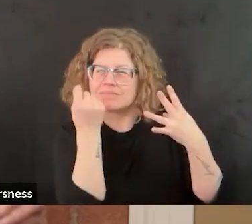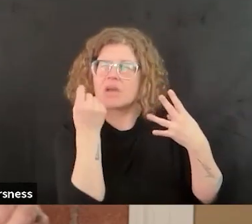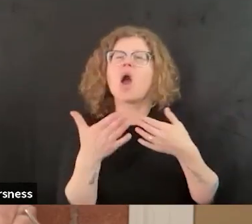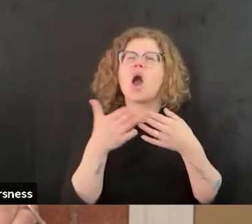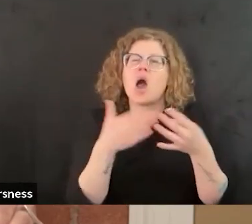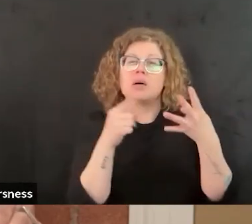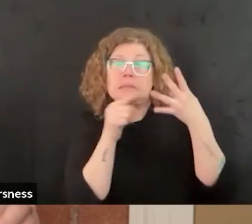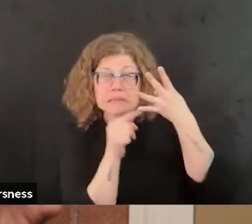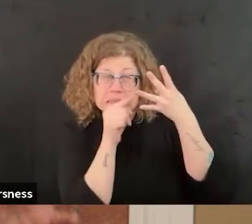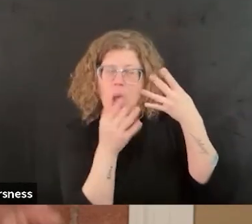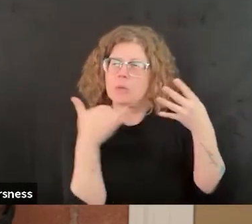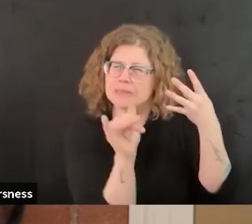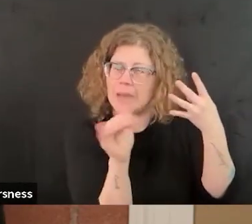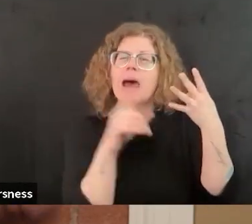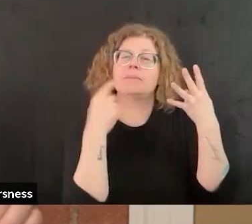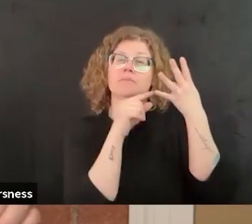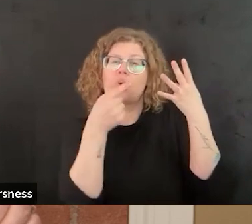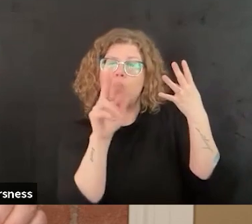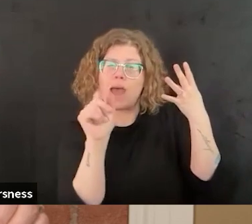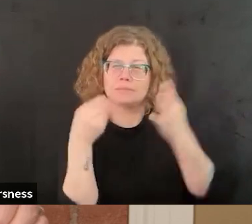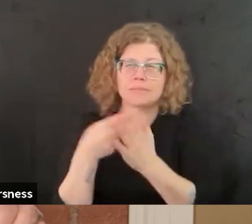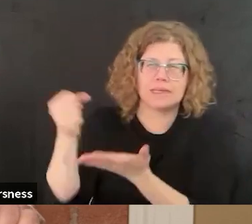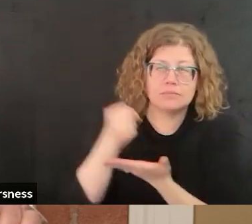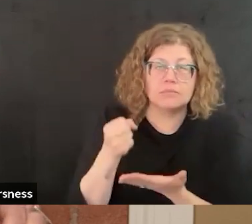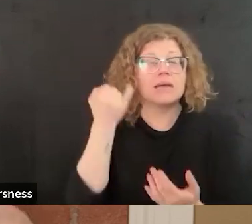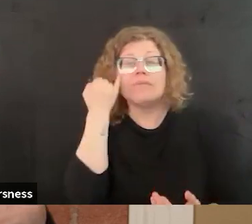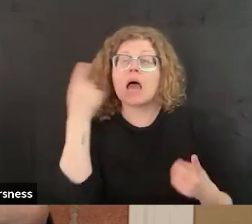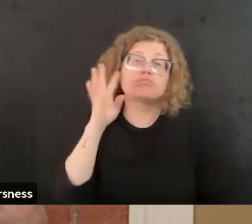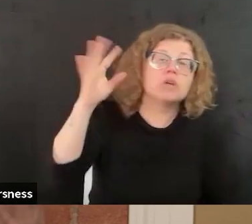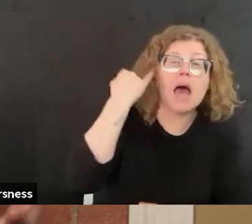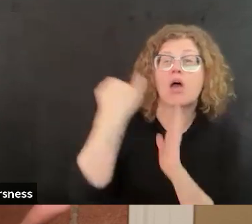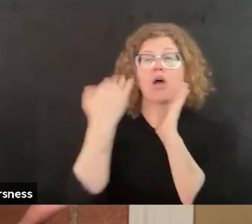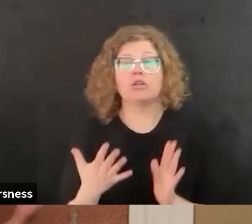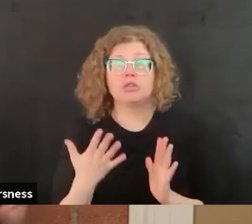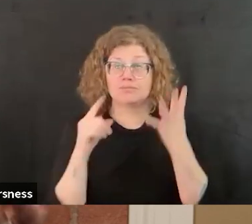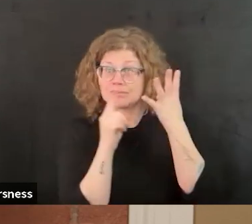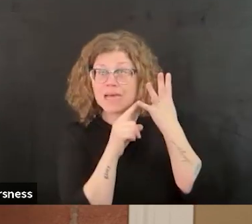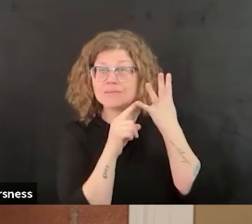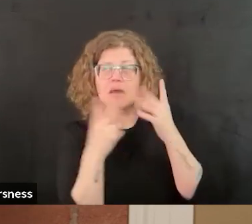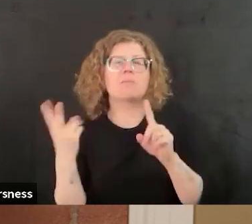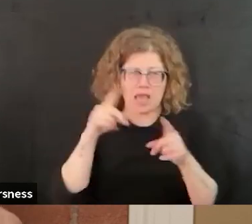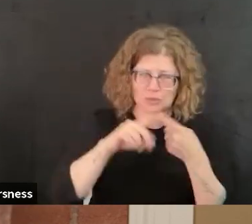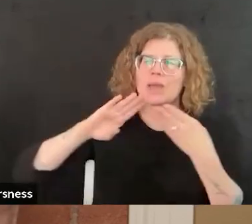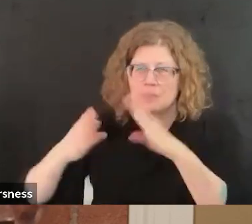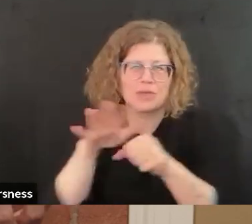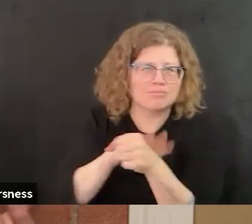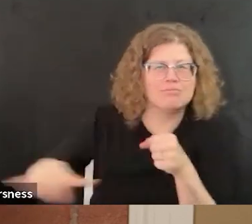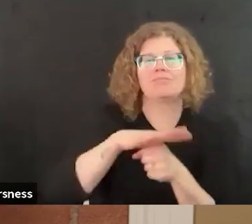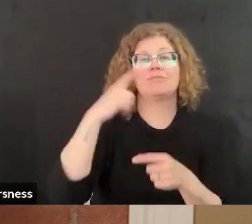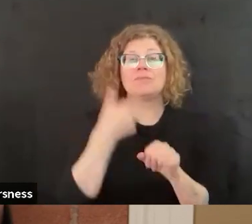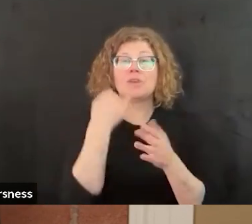a grant-based project, because you have to come in with the idea. So a lot of times what happens with community groups or even